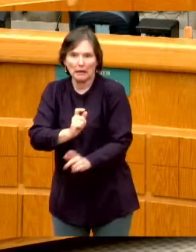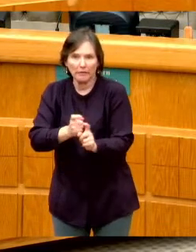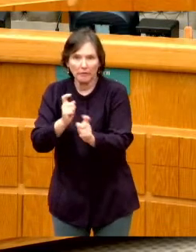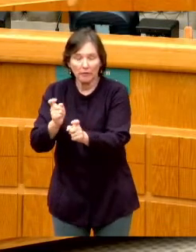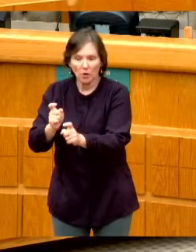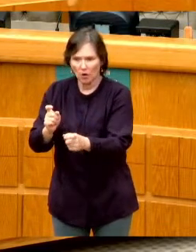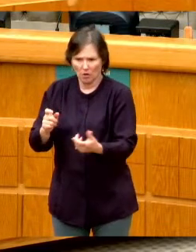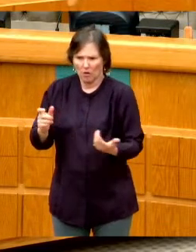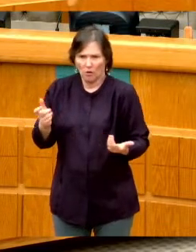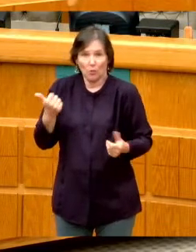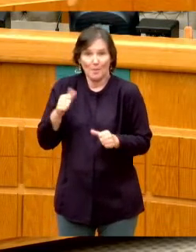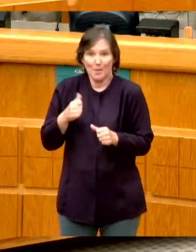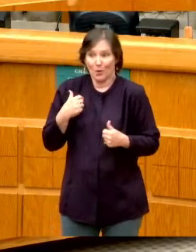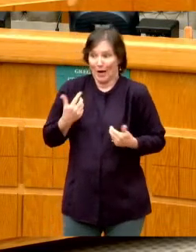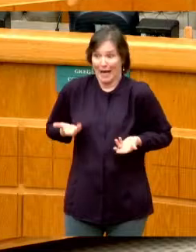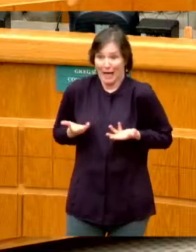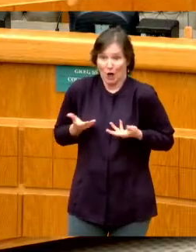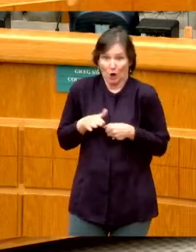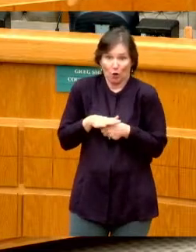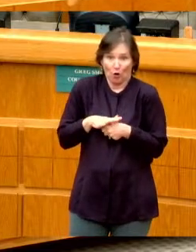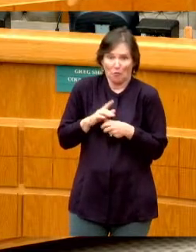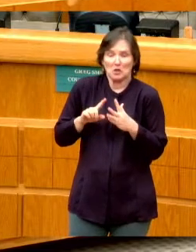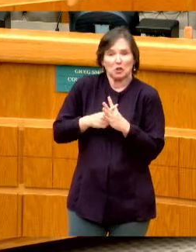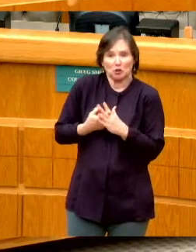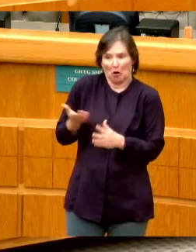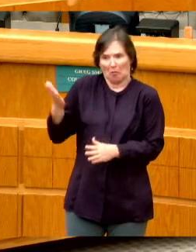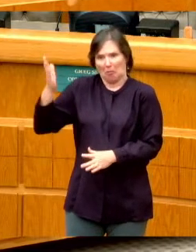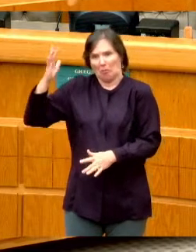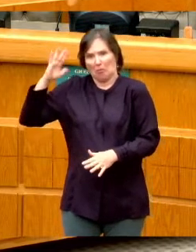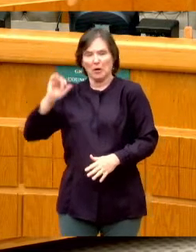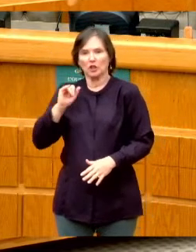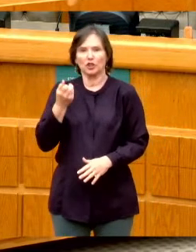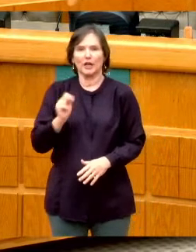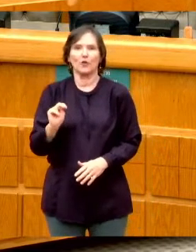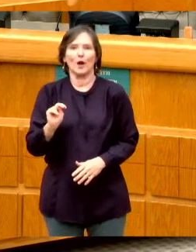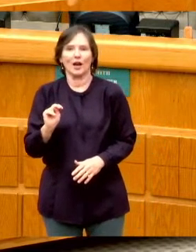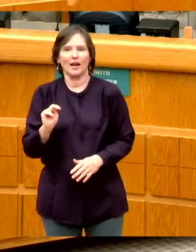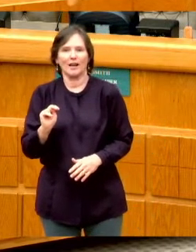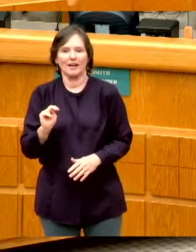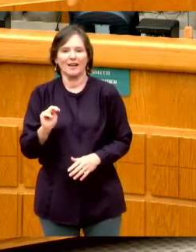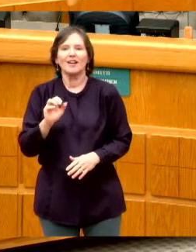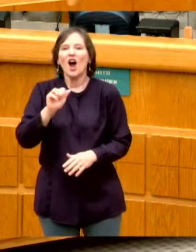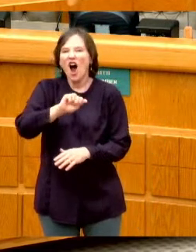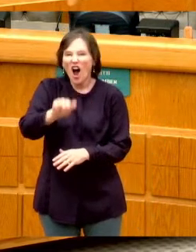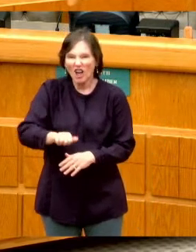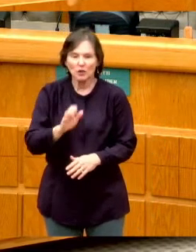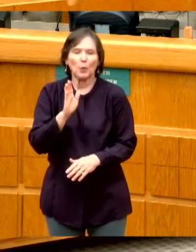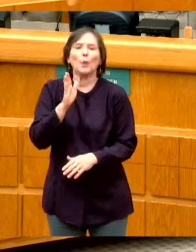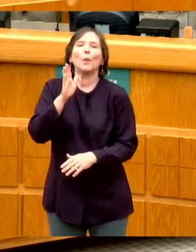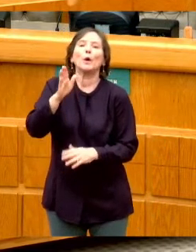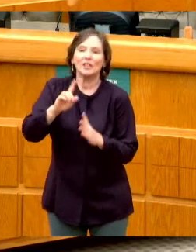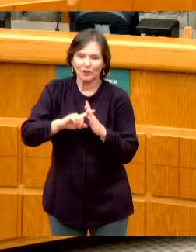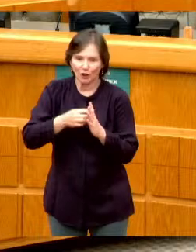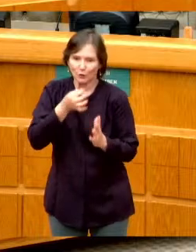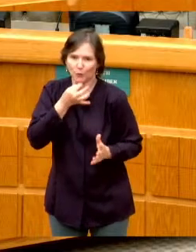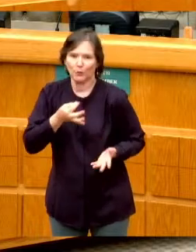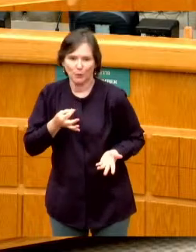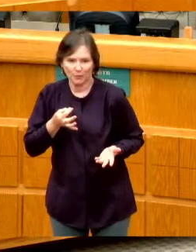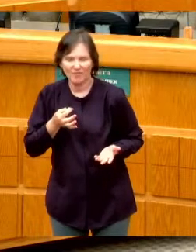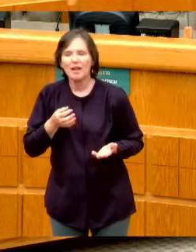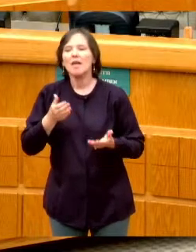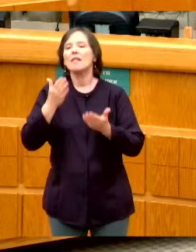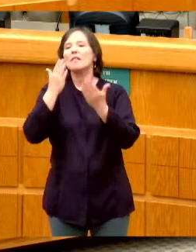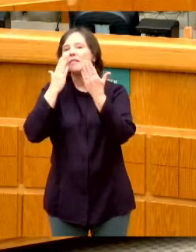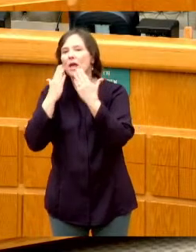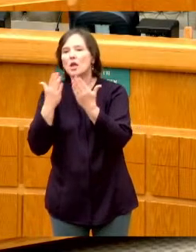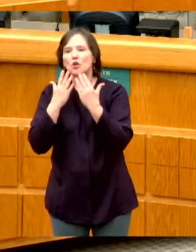grateful to City County Health for the planning and grateful for all those who are out there working this issue and making things run better